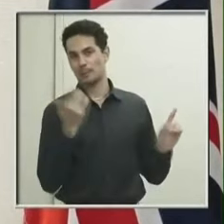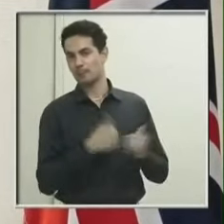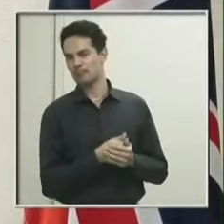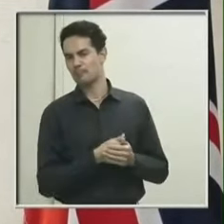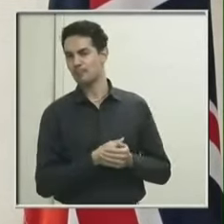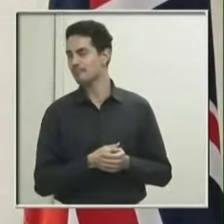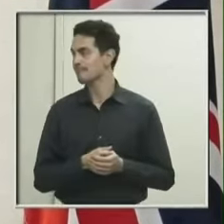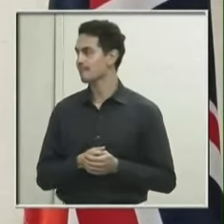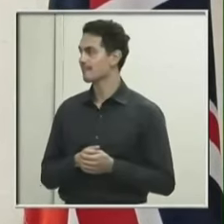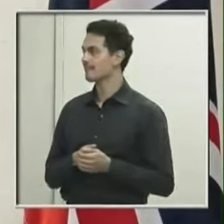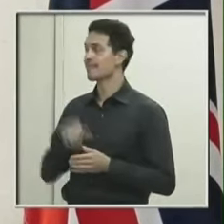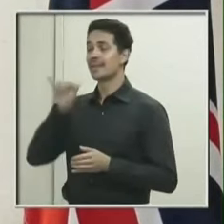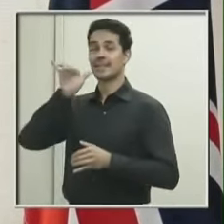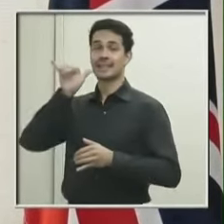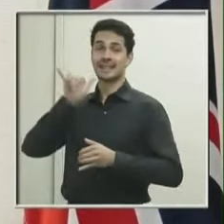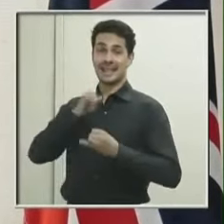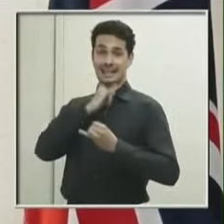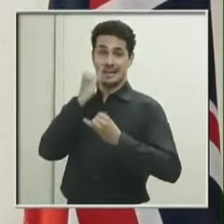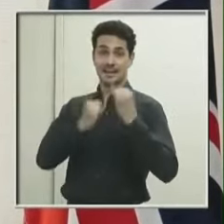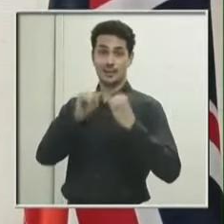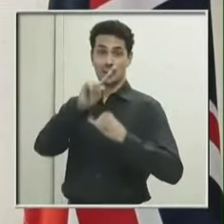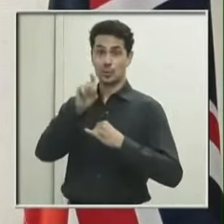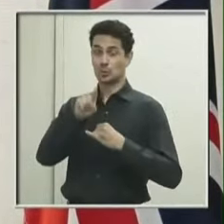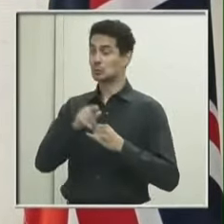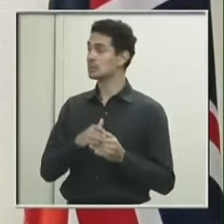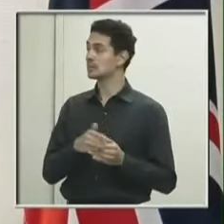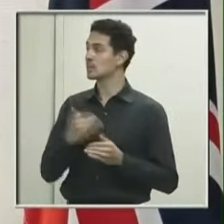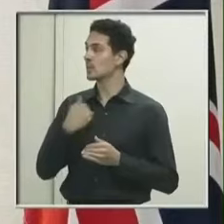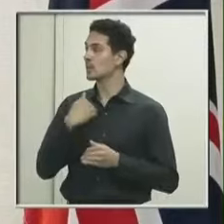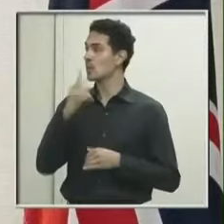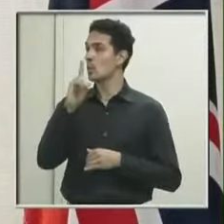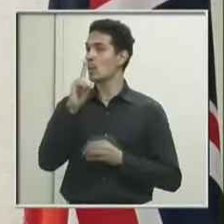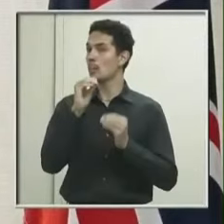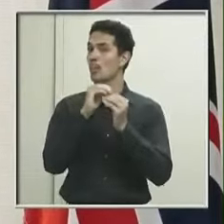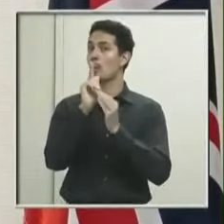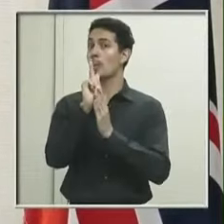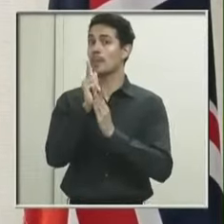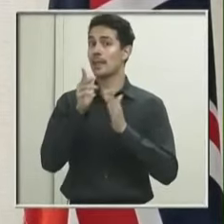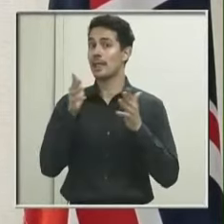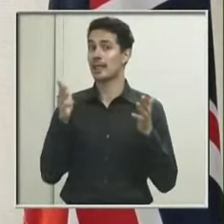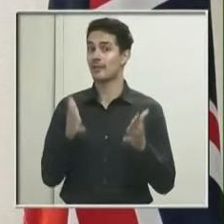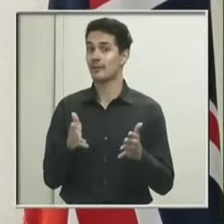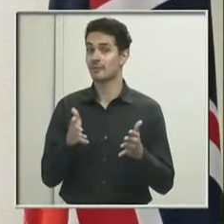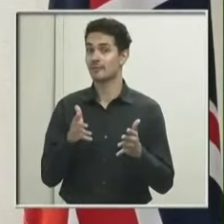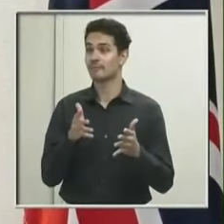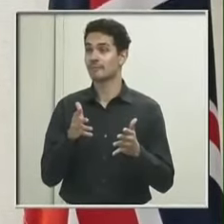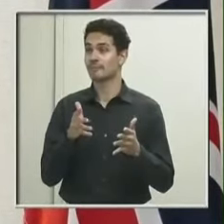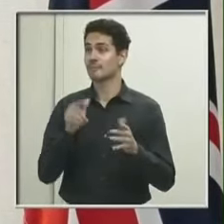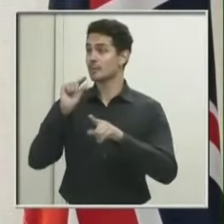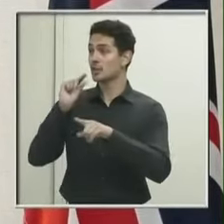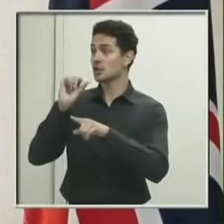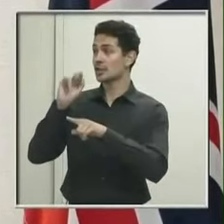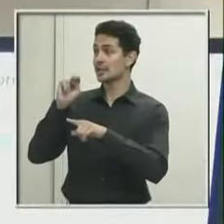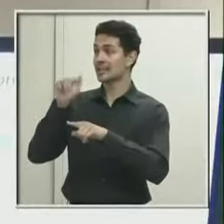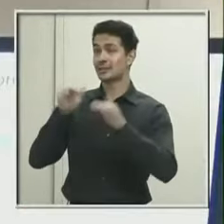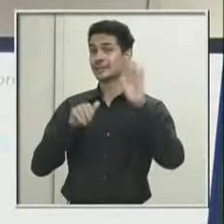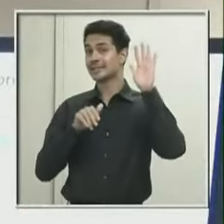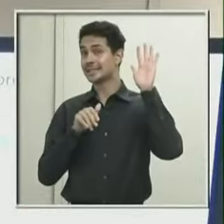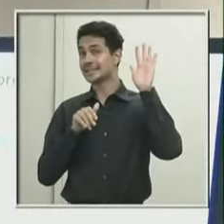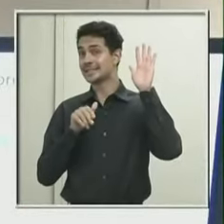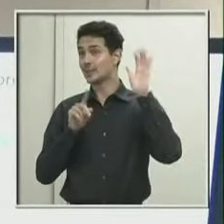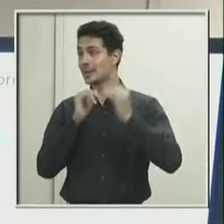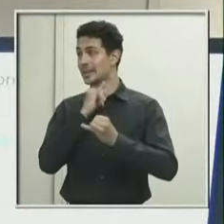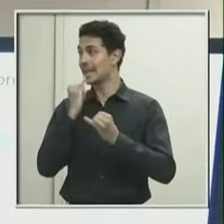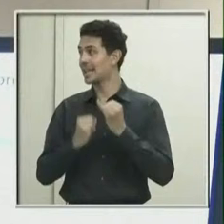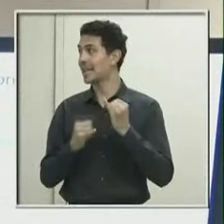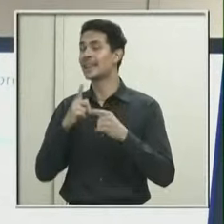And that's the last question that we have. We have about one more minute left. Gina, I know you had your hand up. One last question,